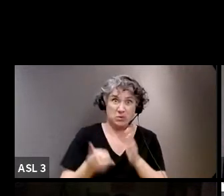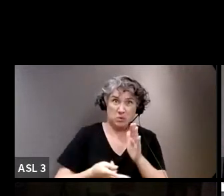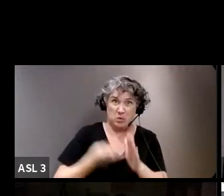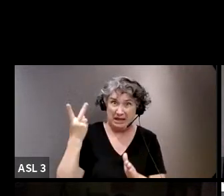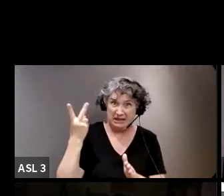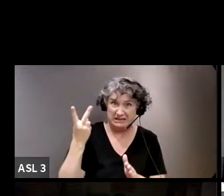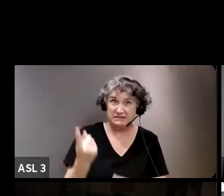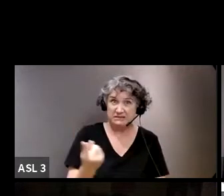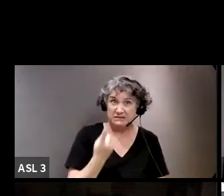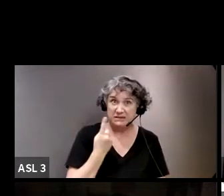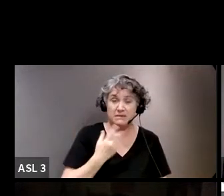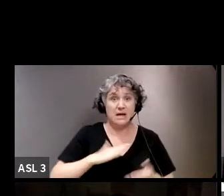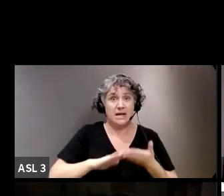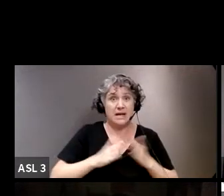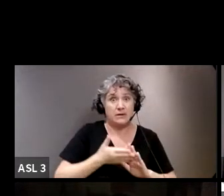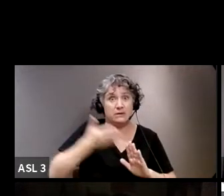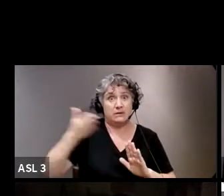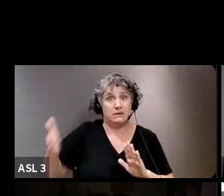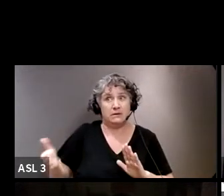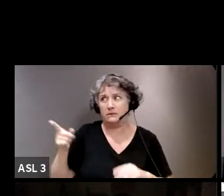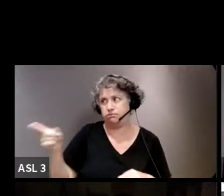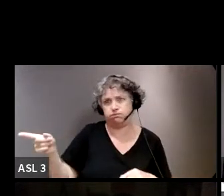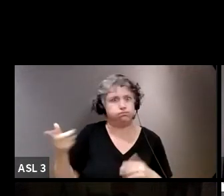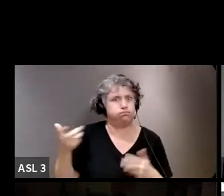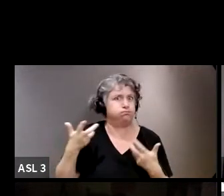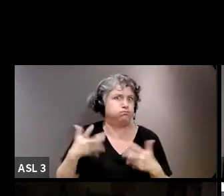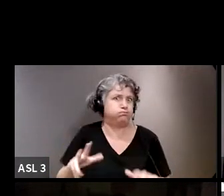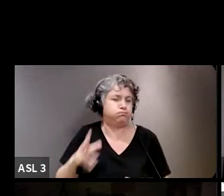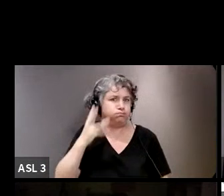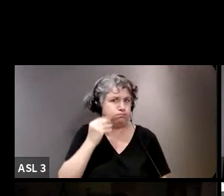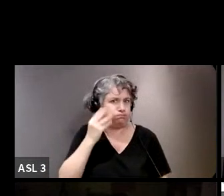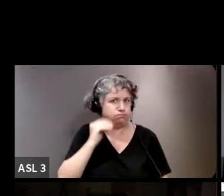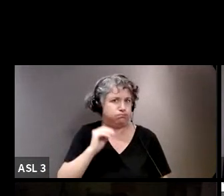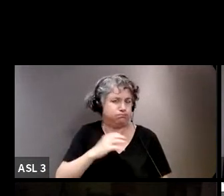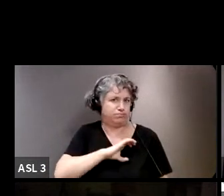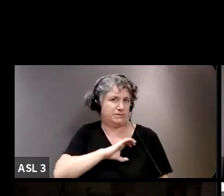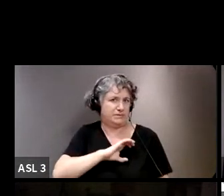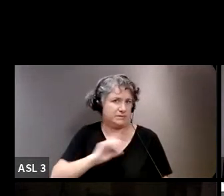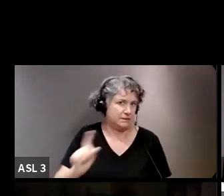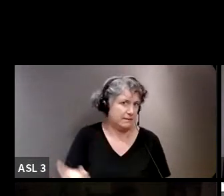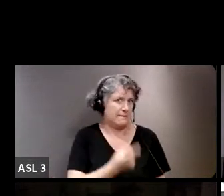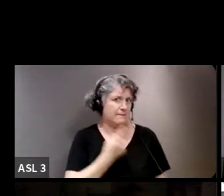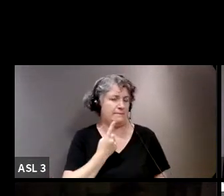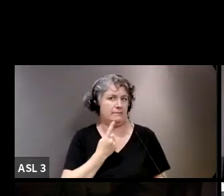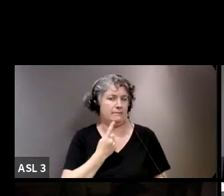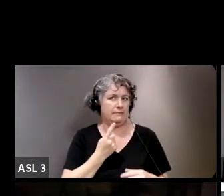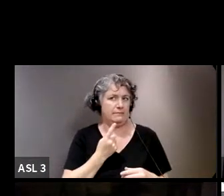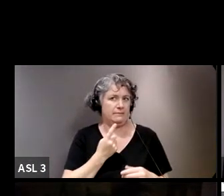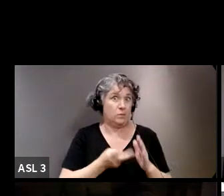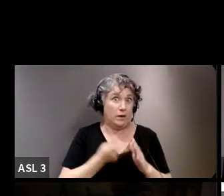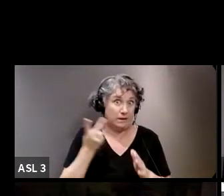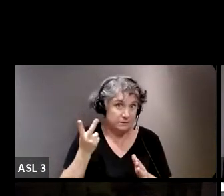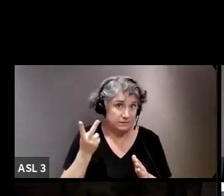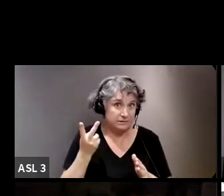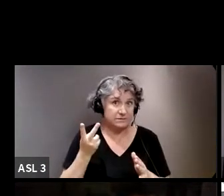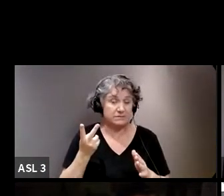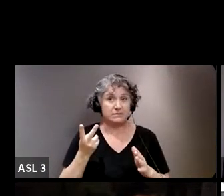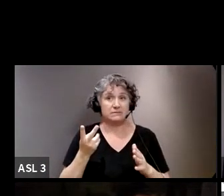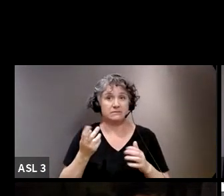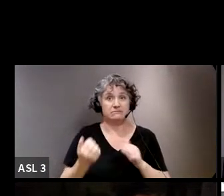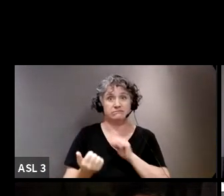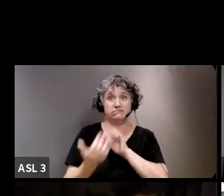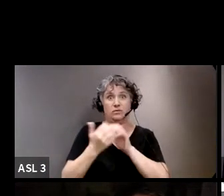tell you my neighbors definitely did not want to have to have the police come and deal with my breaking